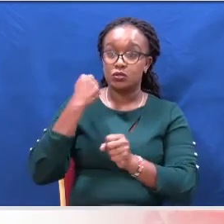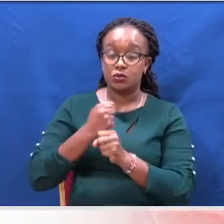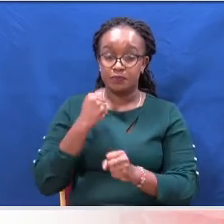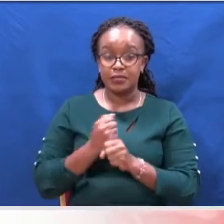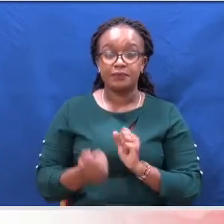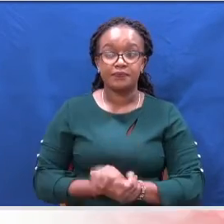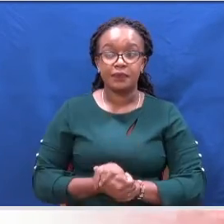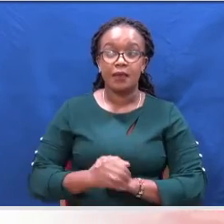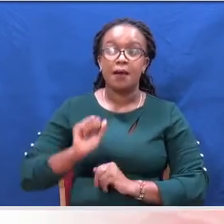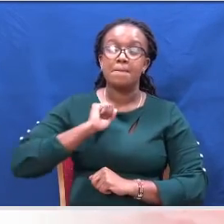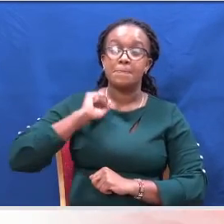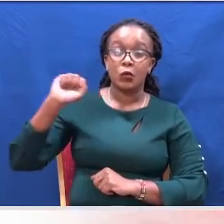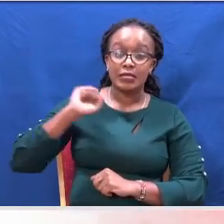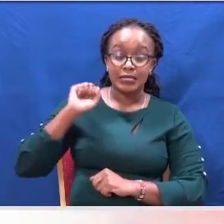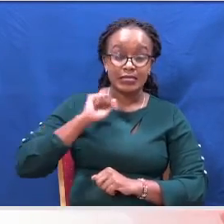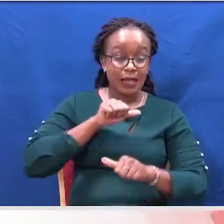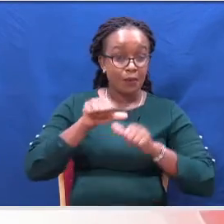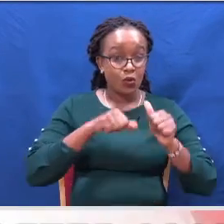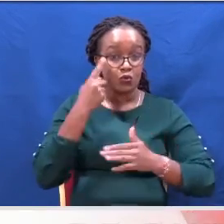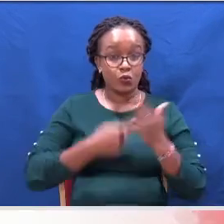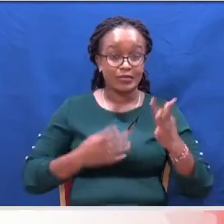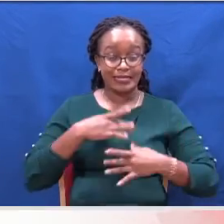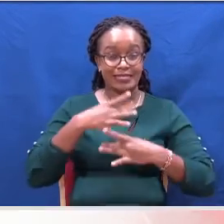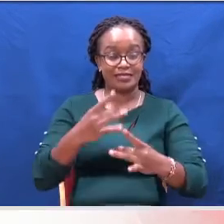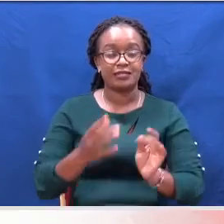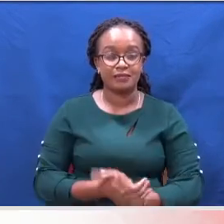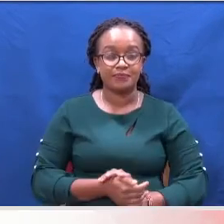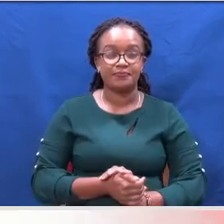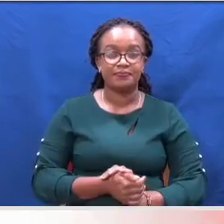a game of interest. Well, that story was